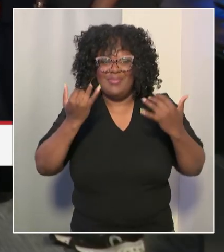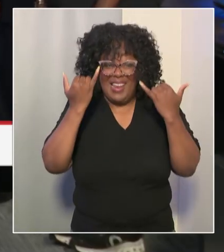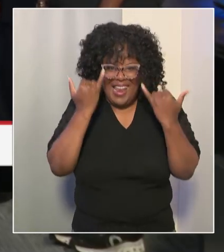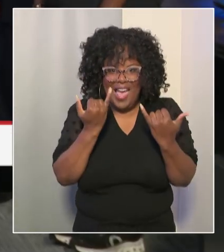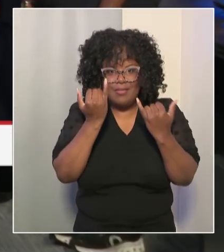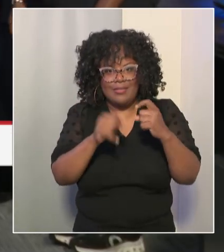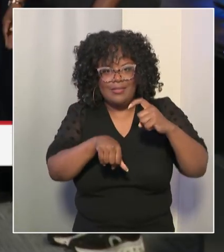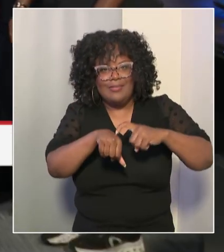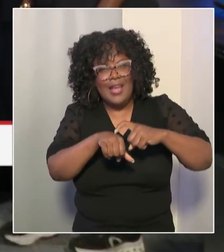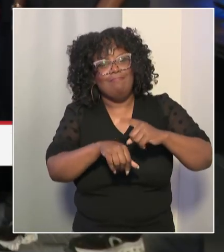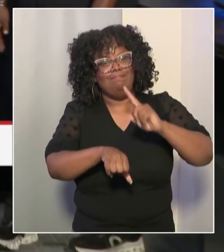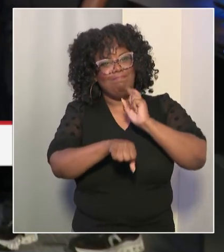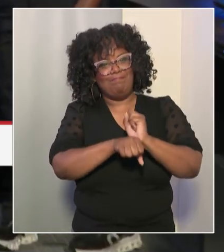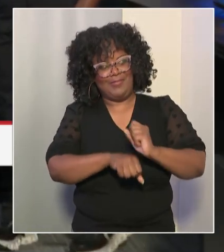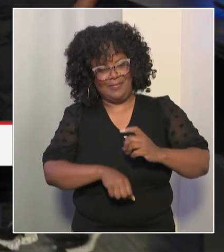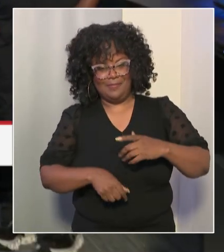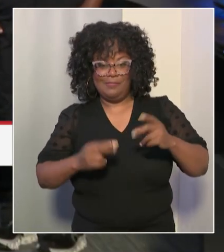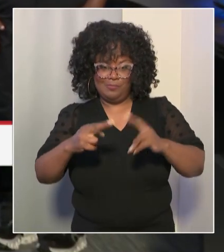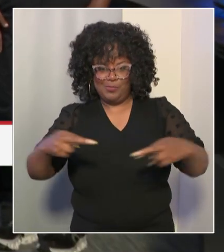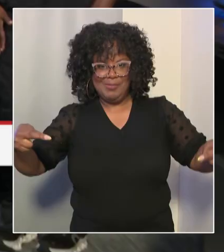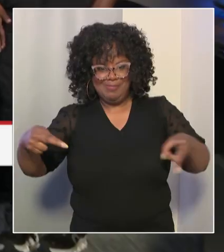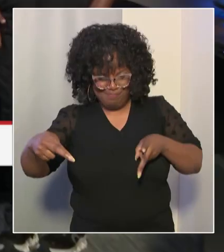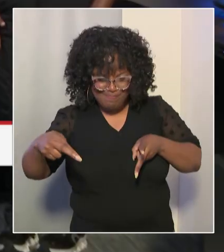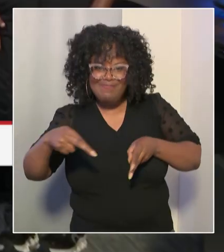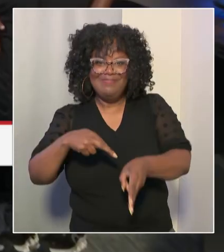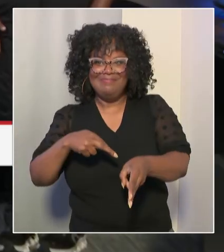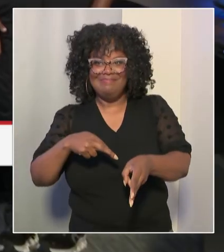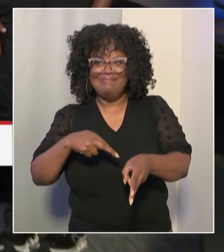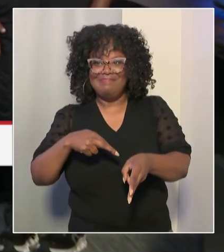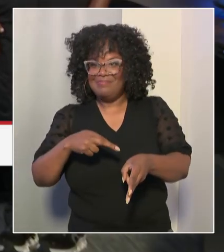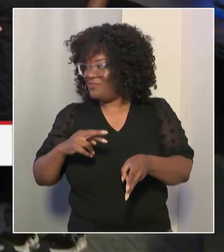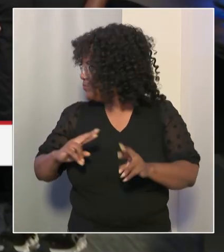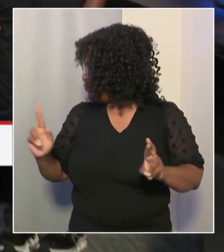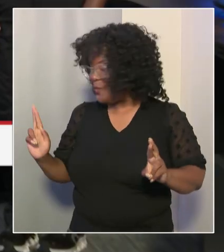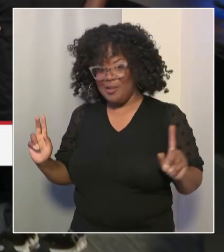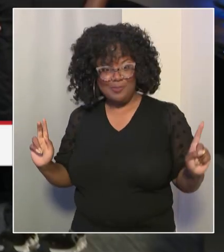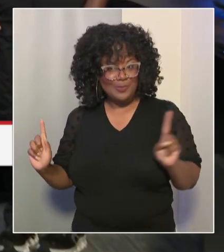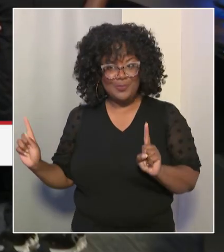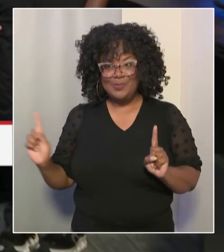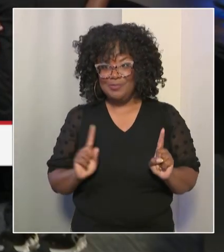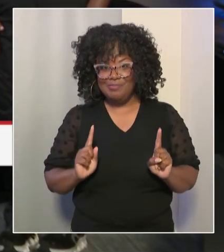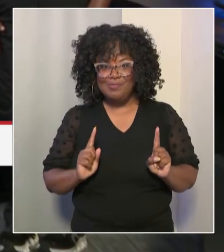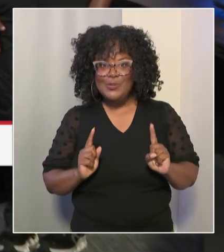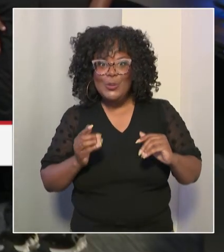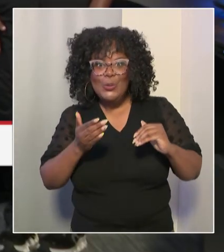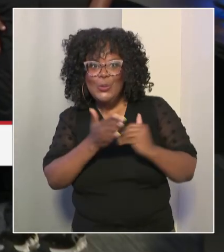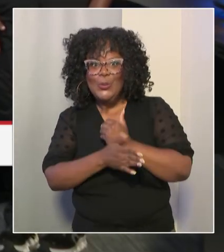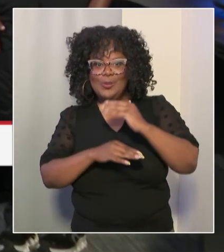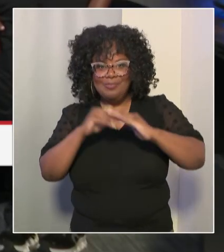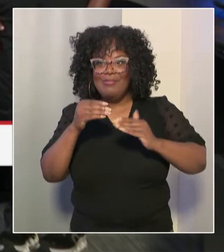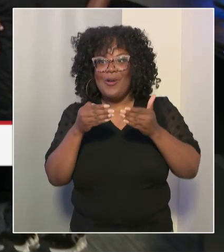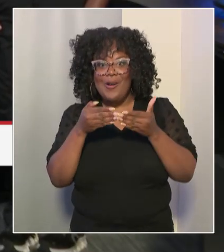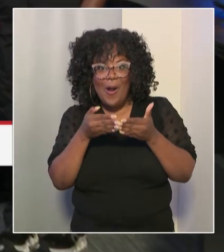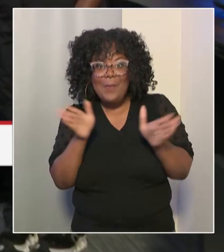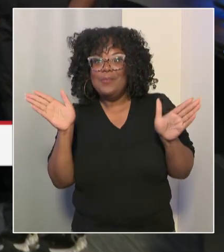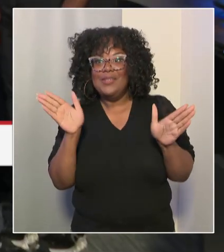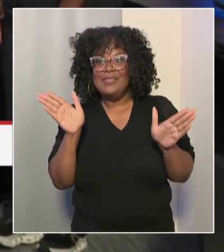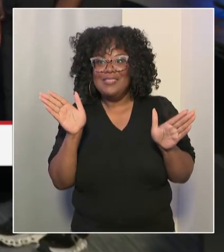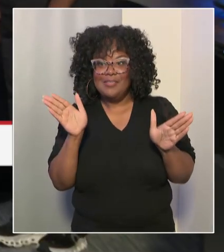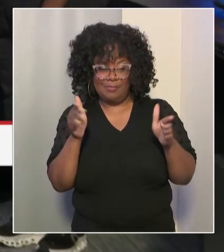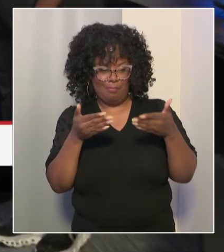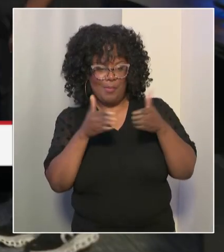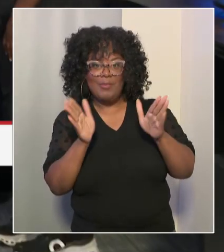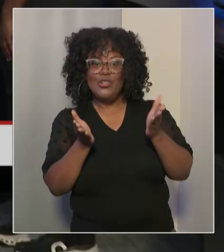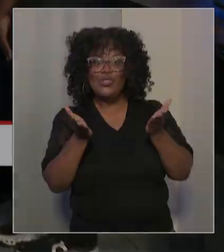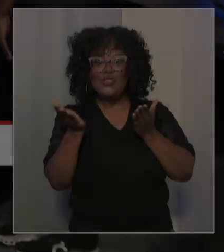please join me for the ribbon cutting of the new Public Safety and Public Service Communications Center here in the District